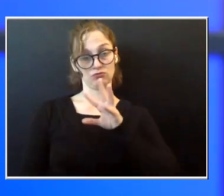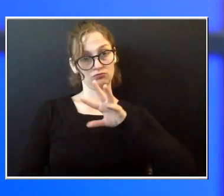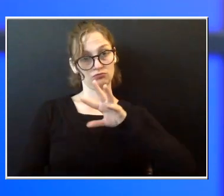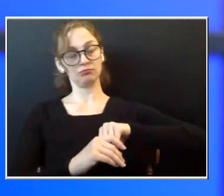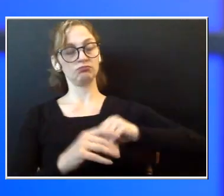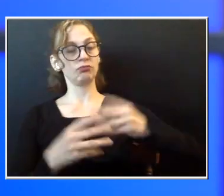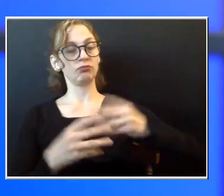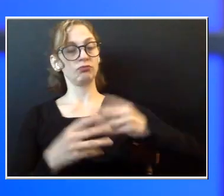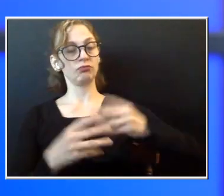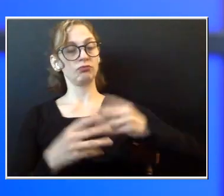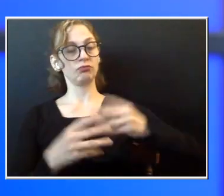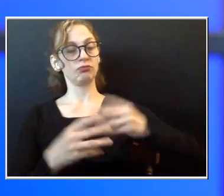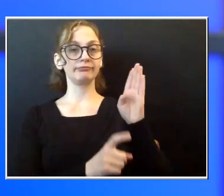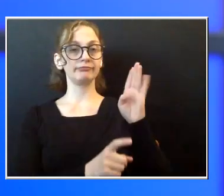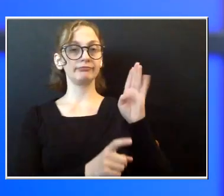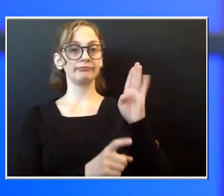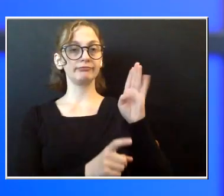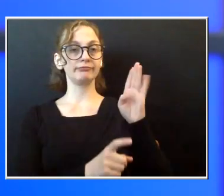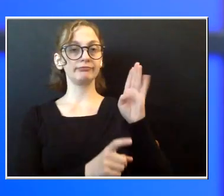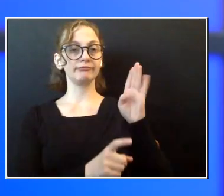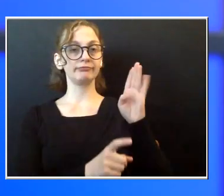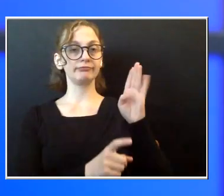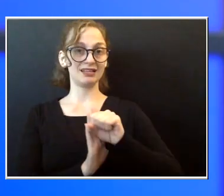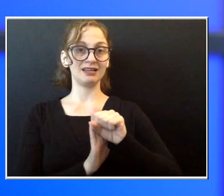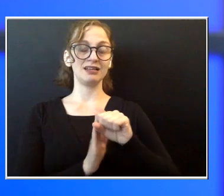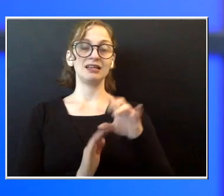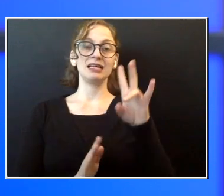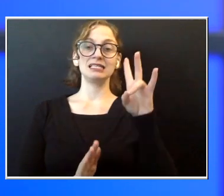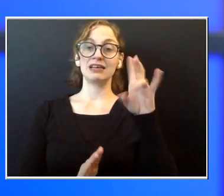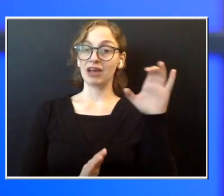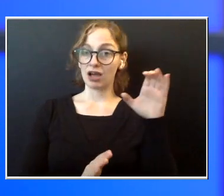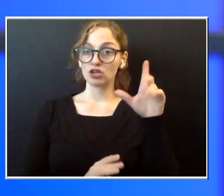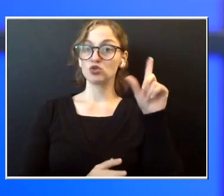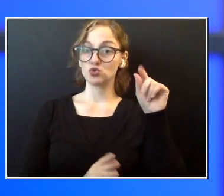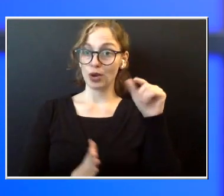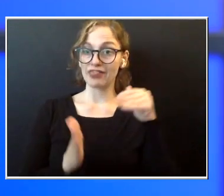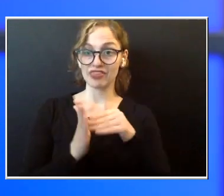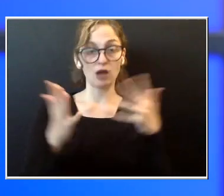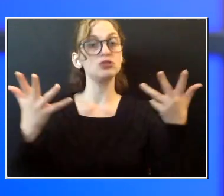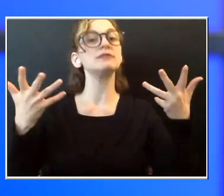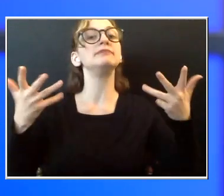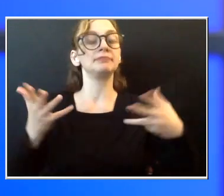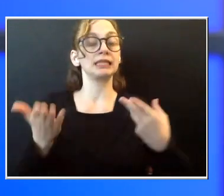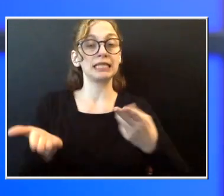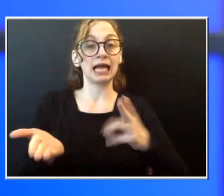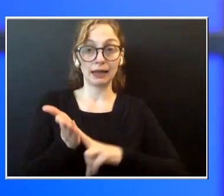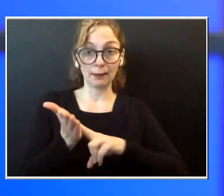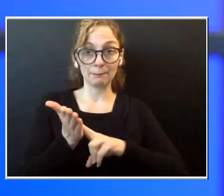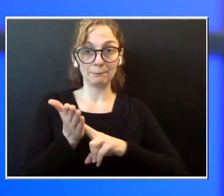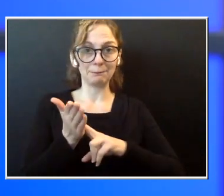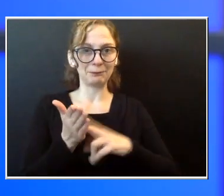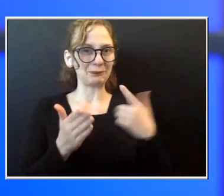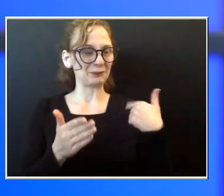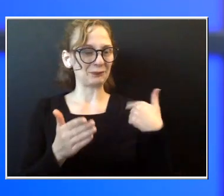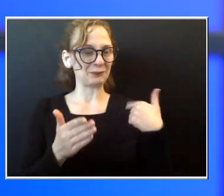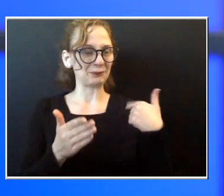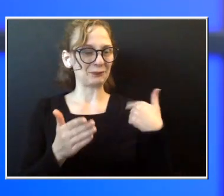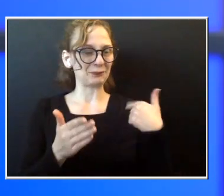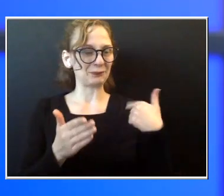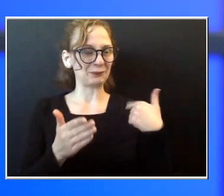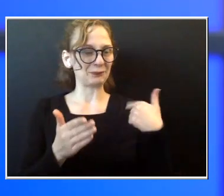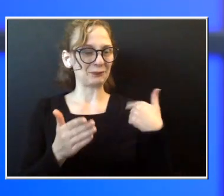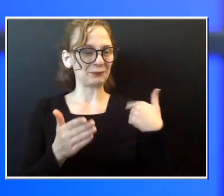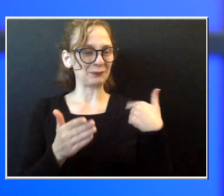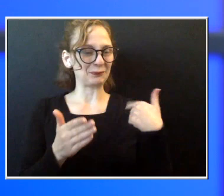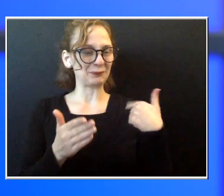and 720,000 have signed up for it. So we're not quite there yet, and how long that will take, we'll see. So